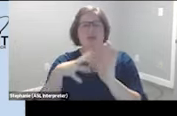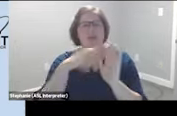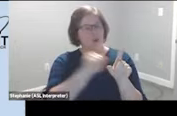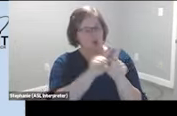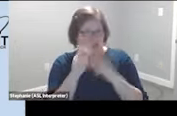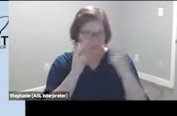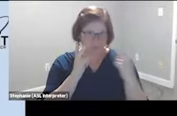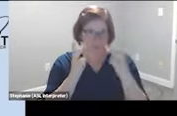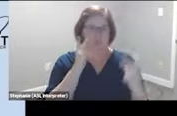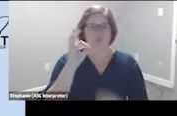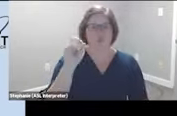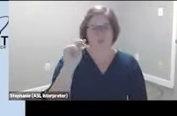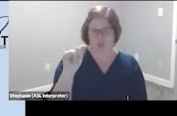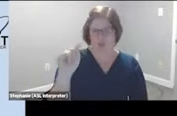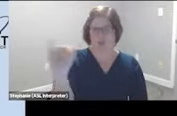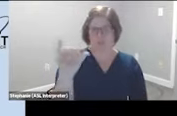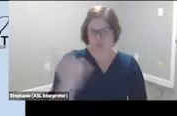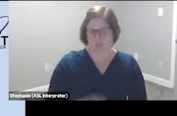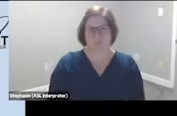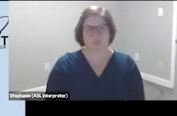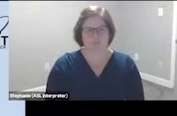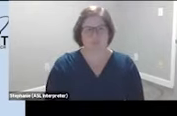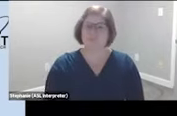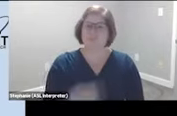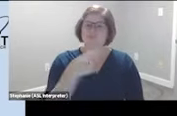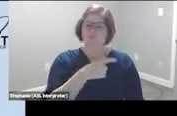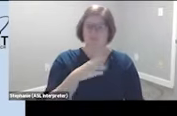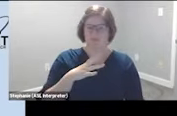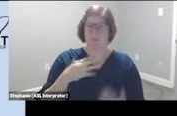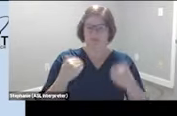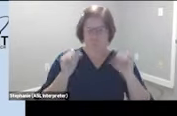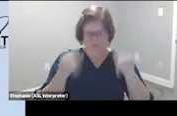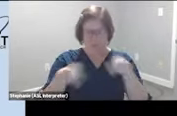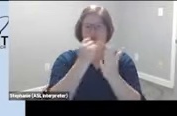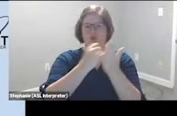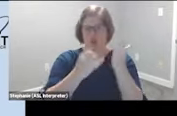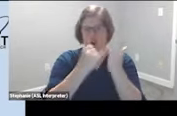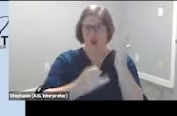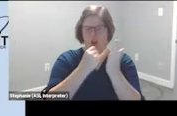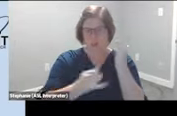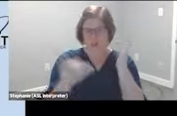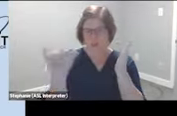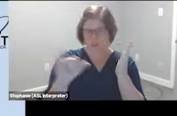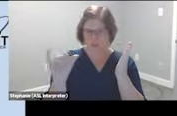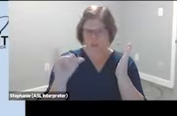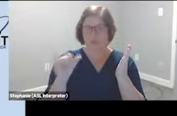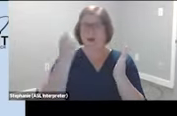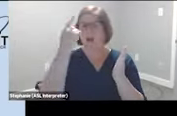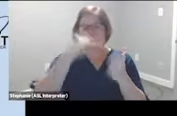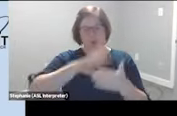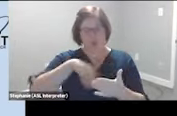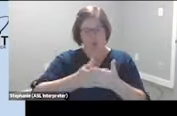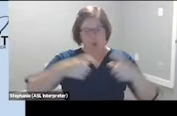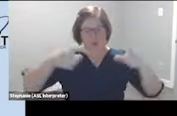braille fonts. It also has a draw mode. So the entire panel